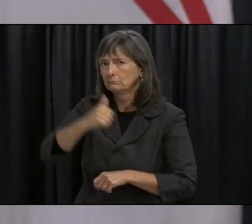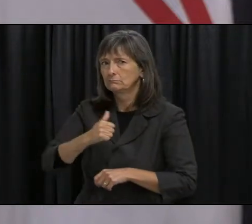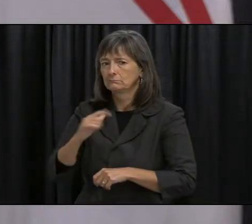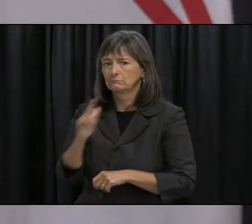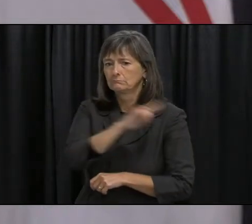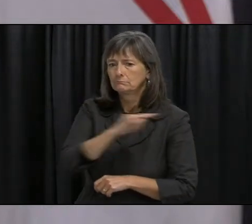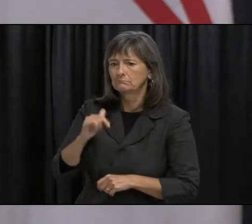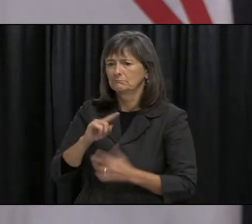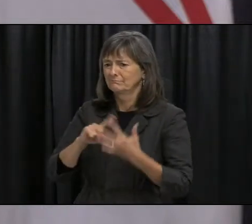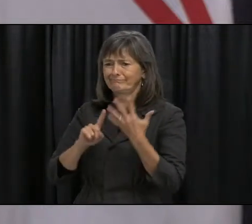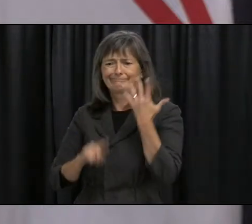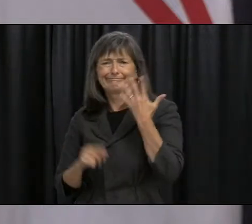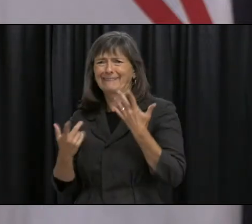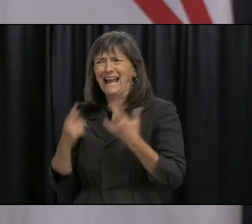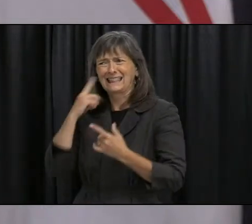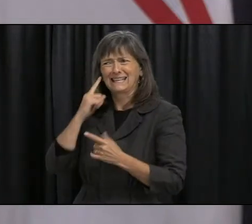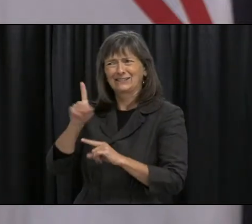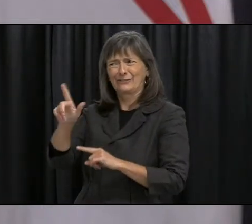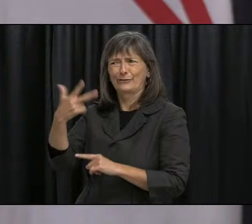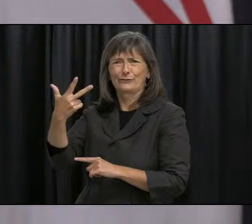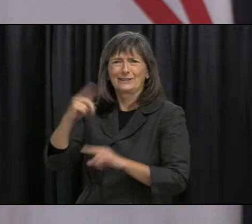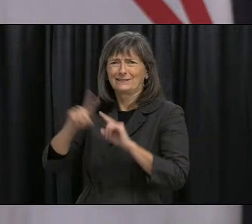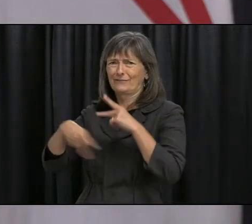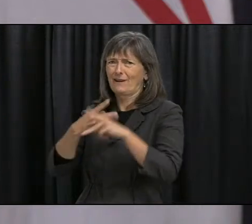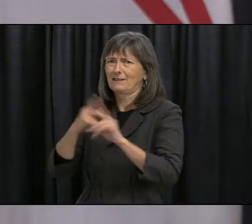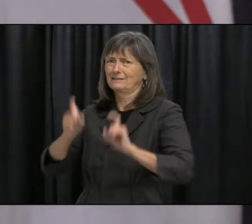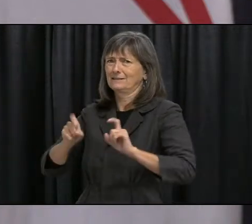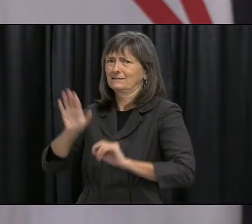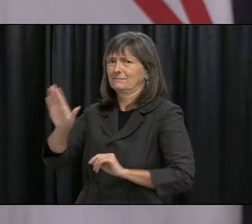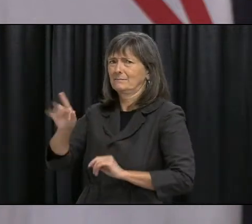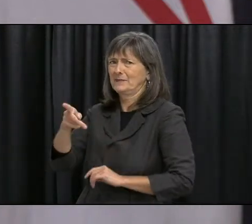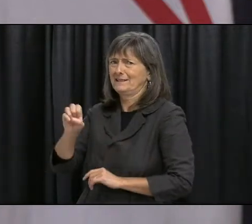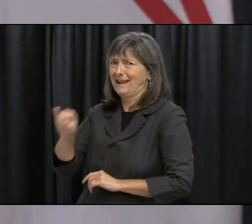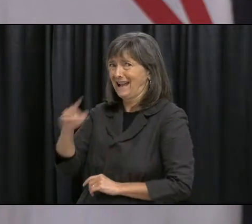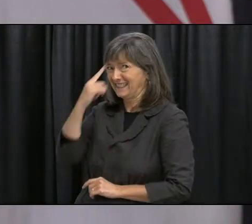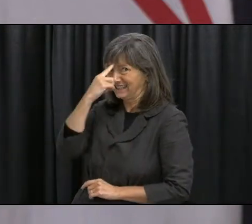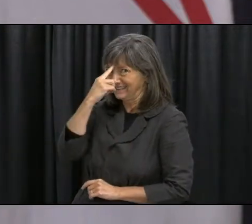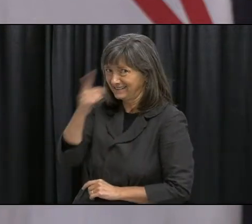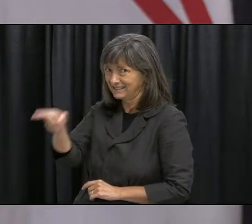3 sets of testing, is my understanding at the moment.